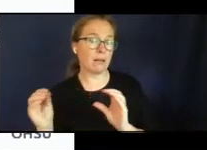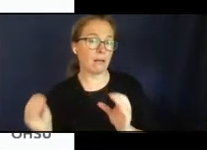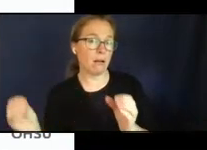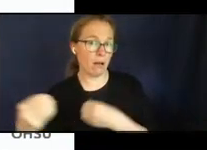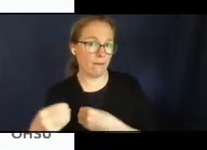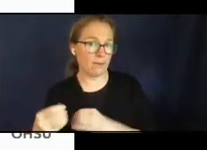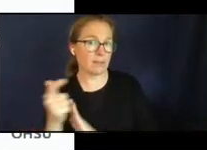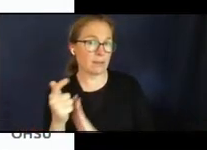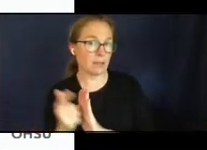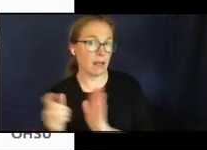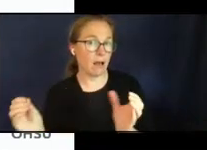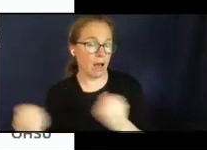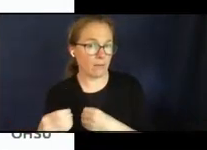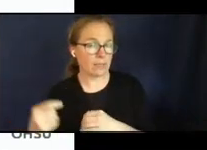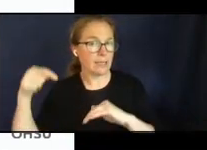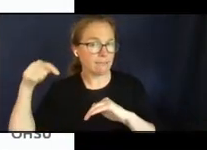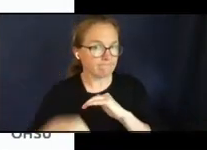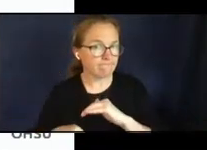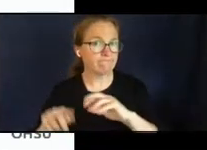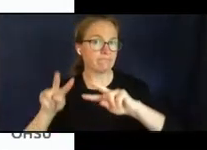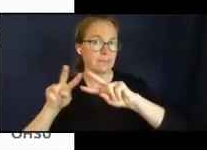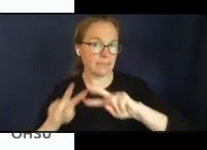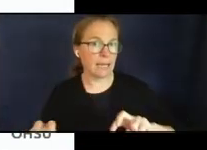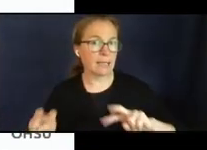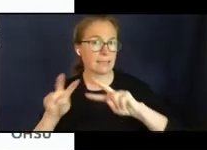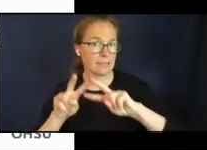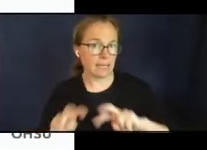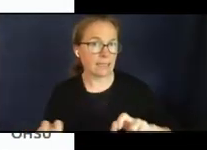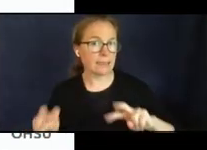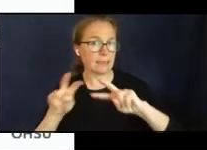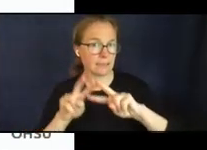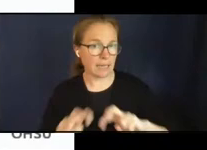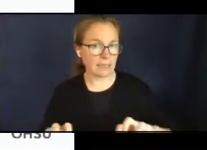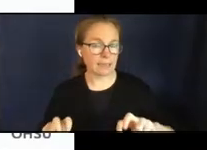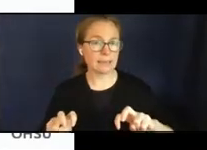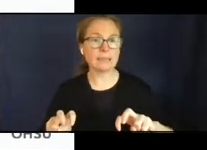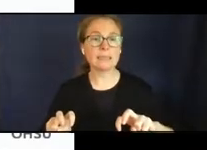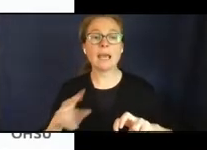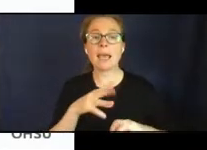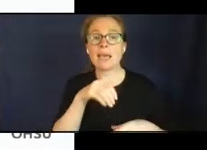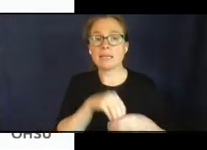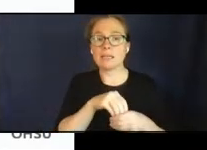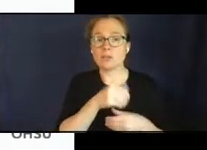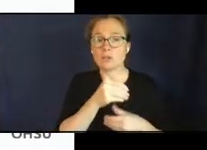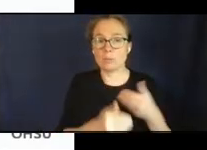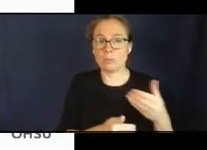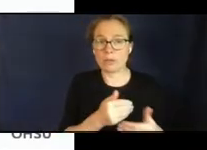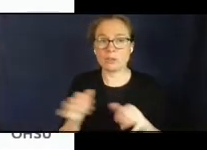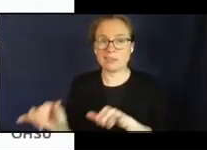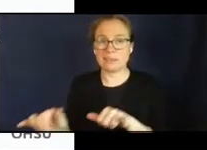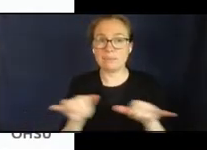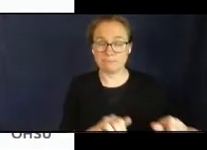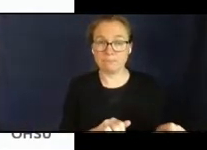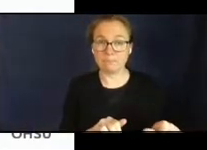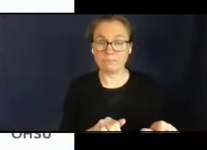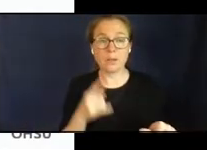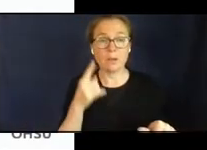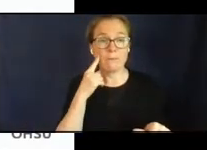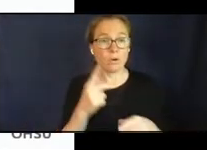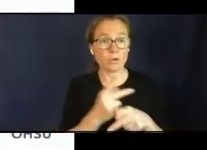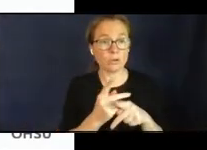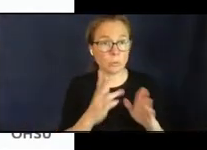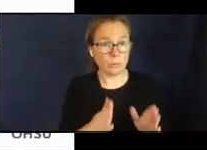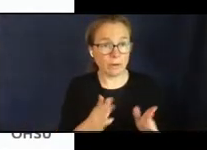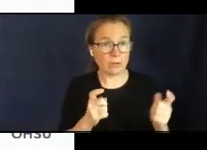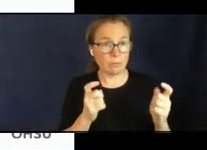extensive analysis. And we had used an internal process, but a very similar process for the supervisory and management